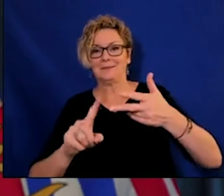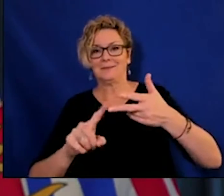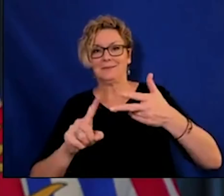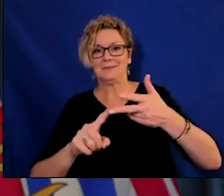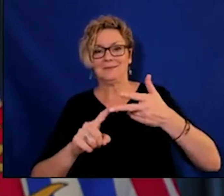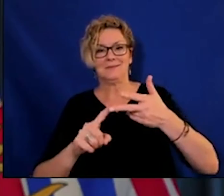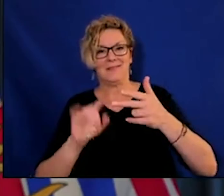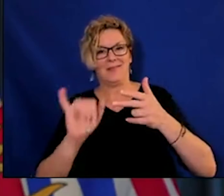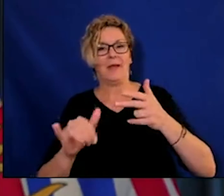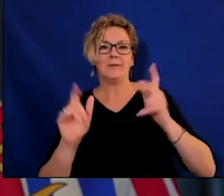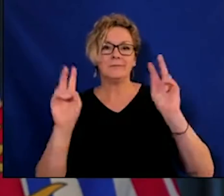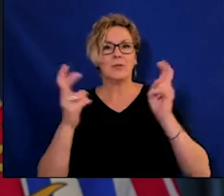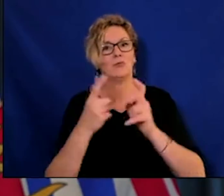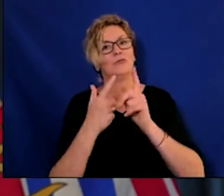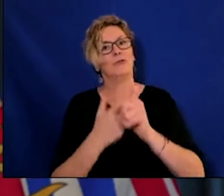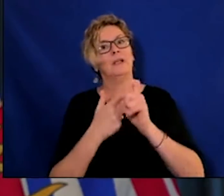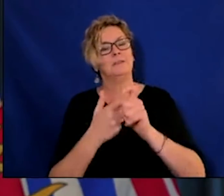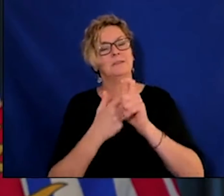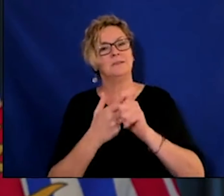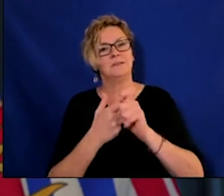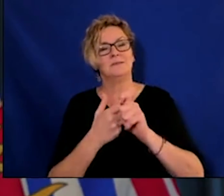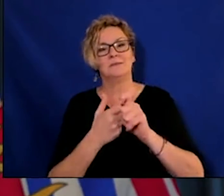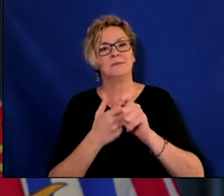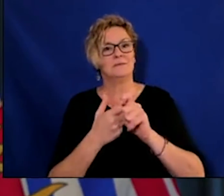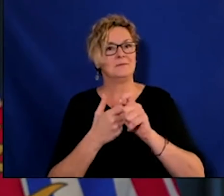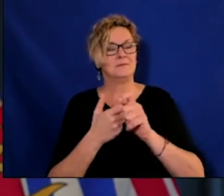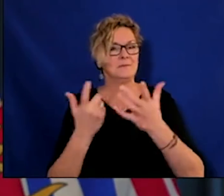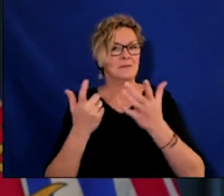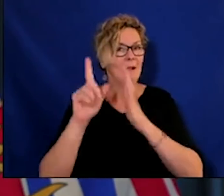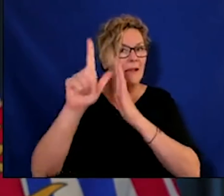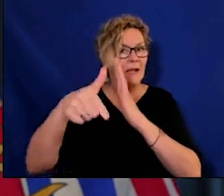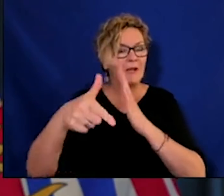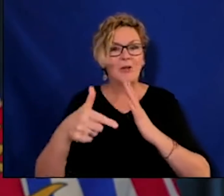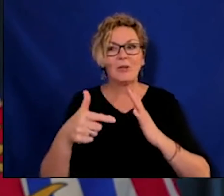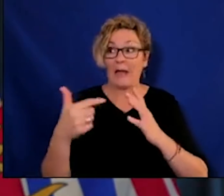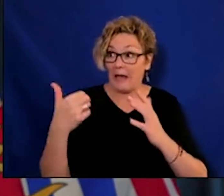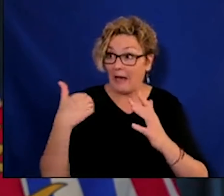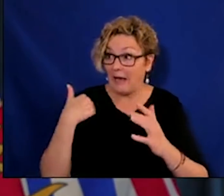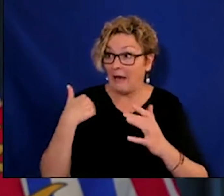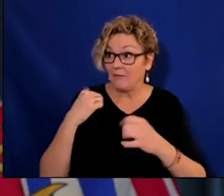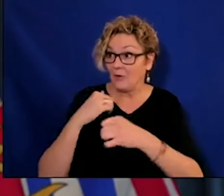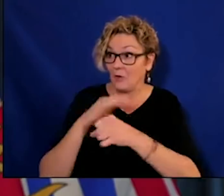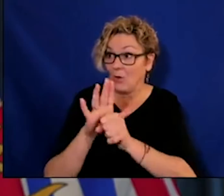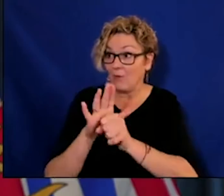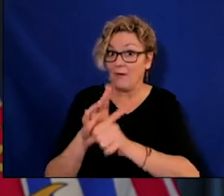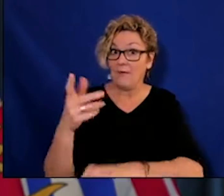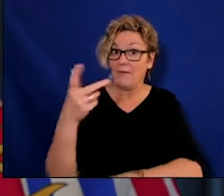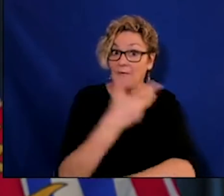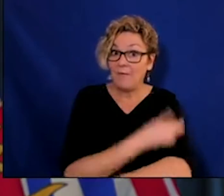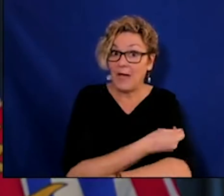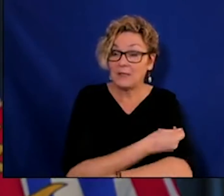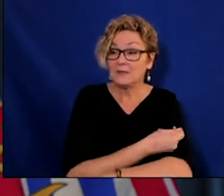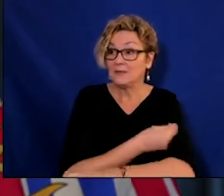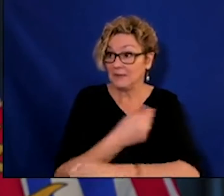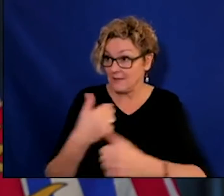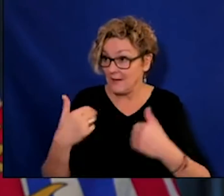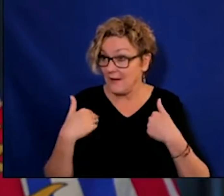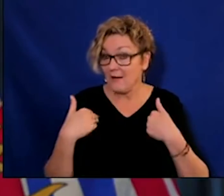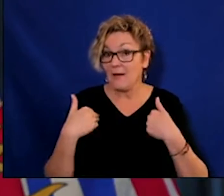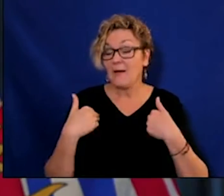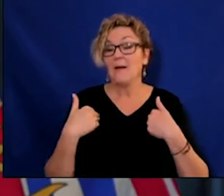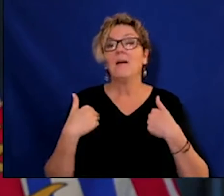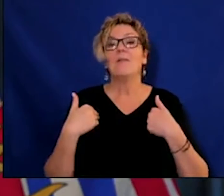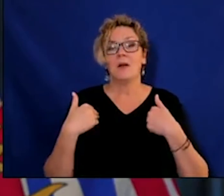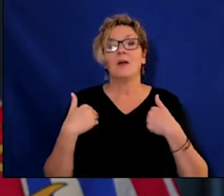our energy together now. When vaccines are approved and available, we'll be able to transition to our